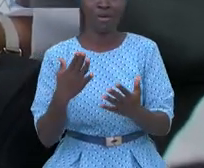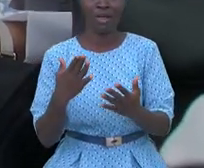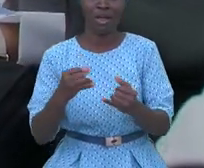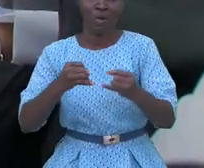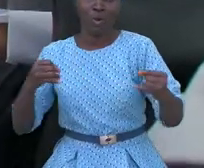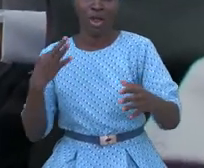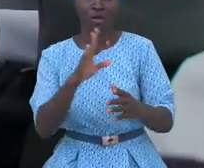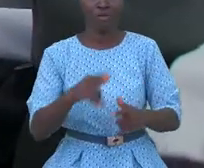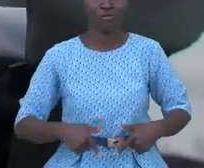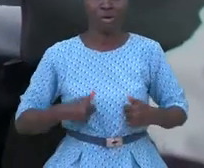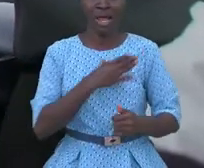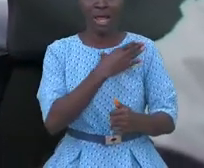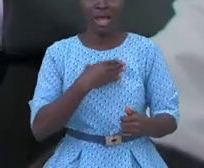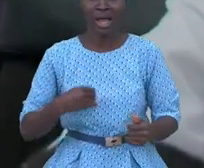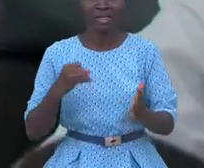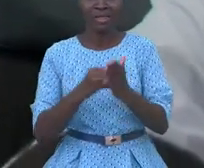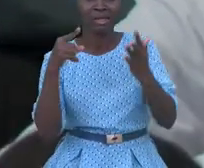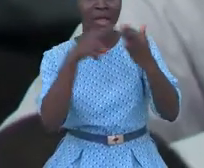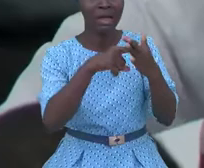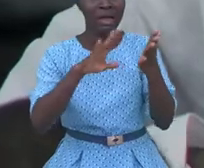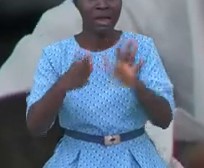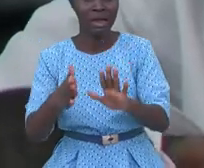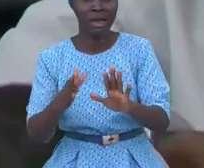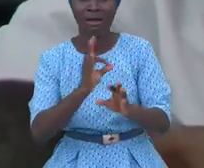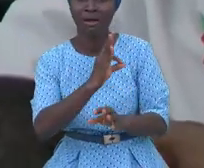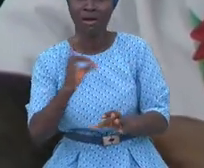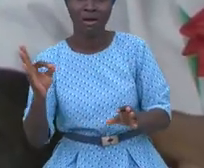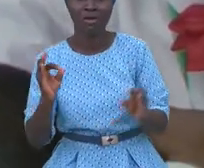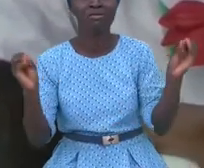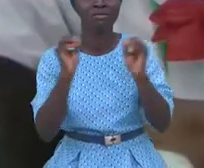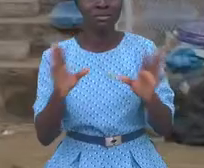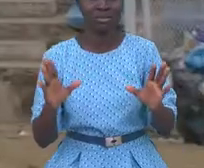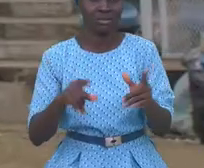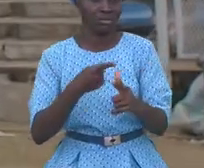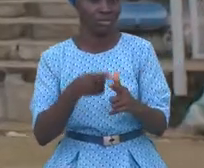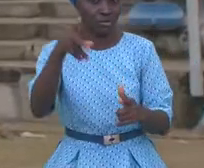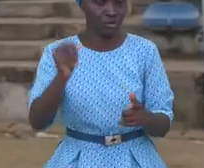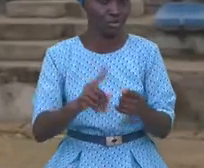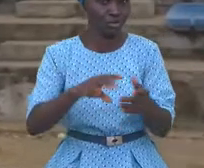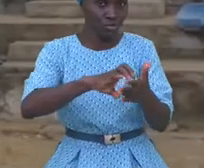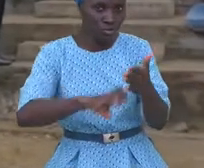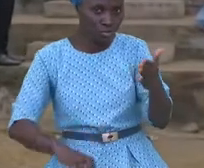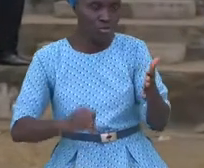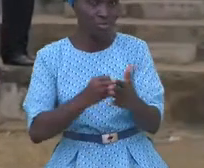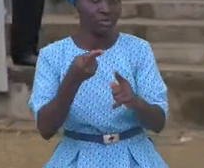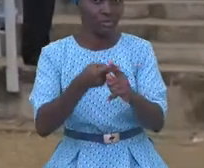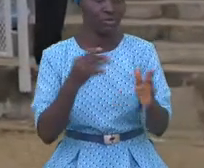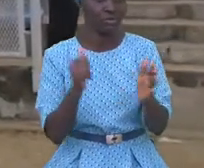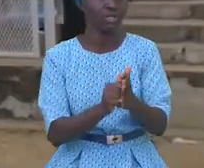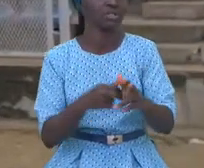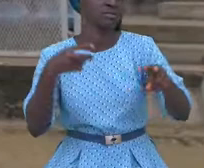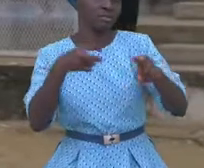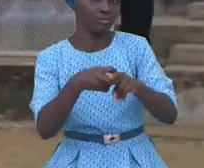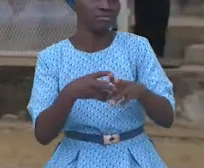It's dead. It's not bringing anything. Unplug and remove it from there. Somebody has given you